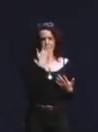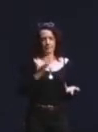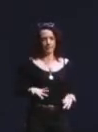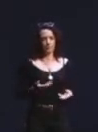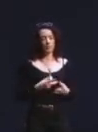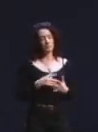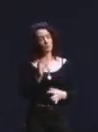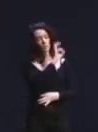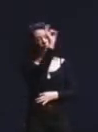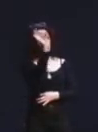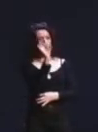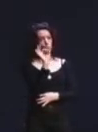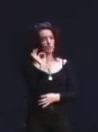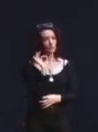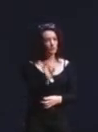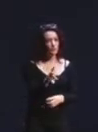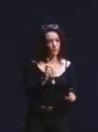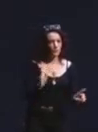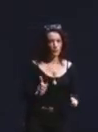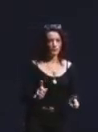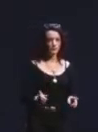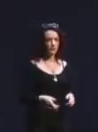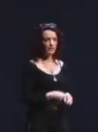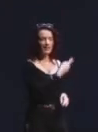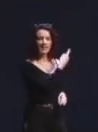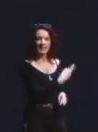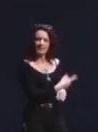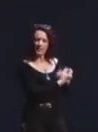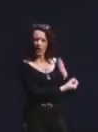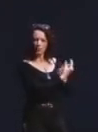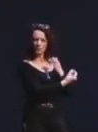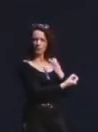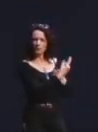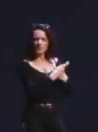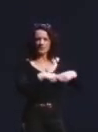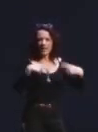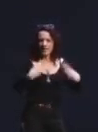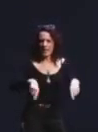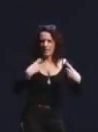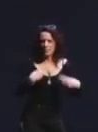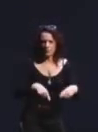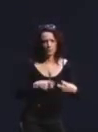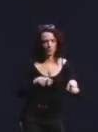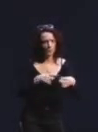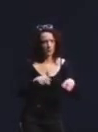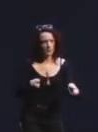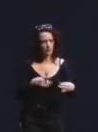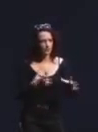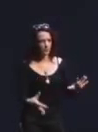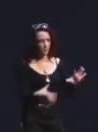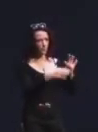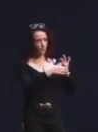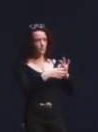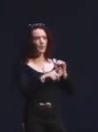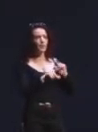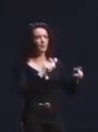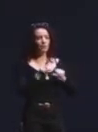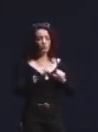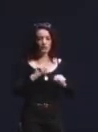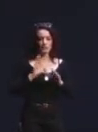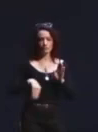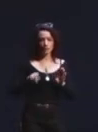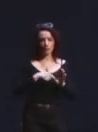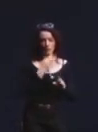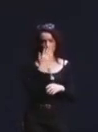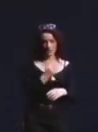my question is whether or not this set of opportunities is actually enabling musicians to make choices from a young